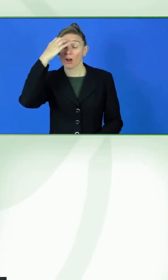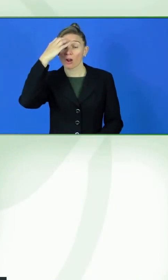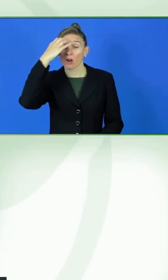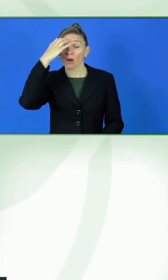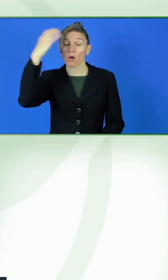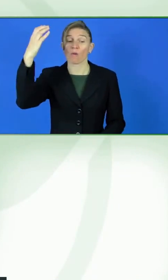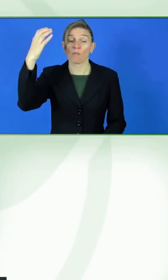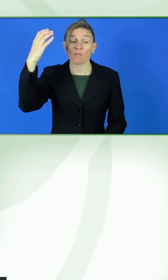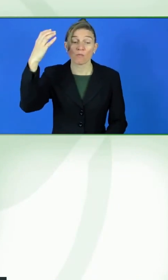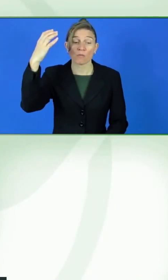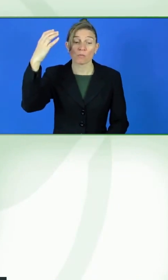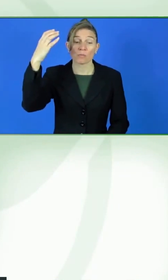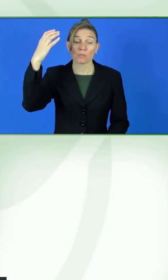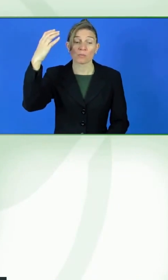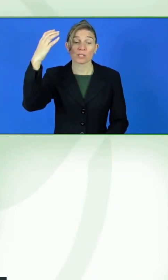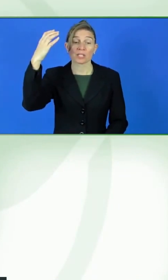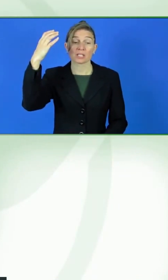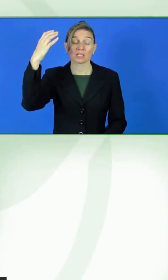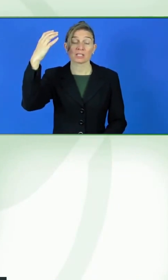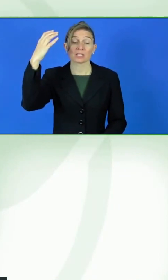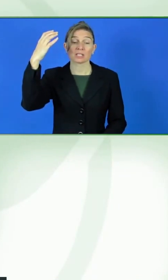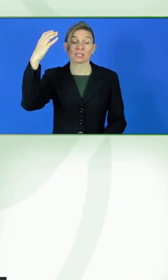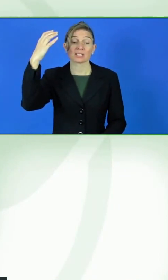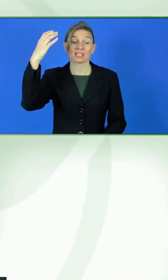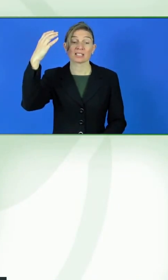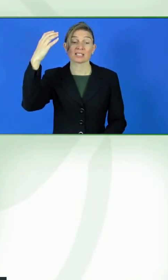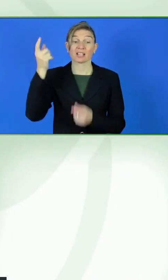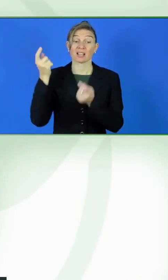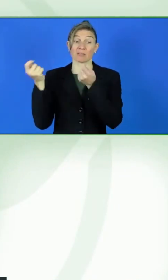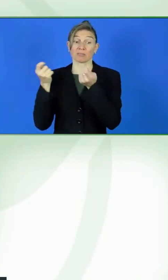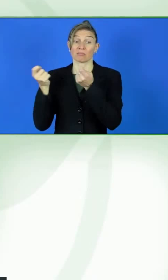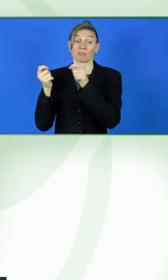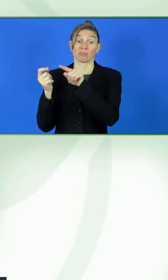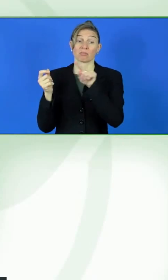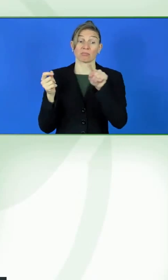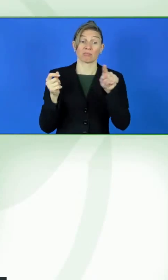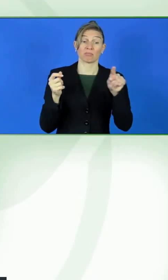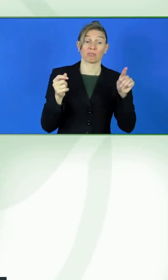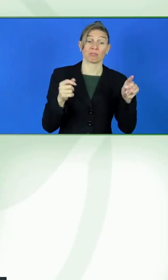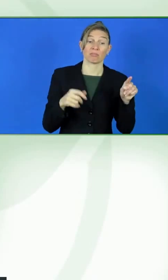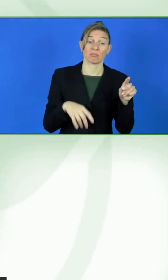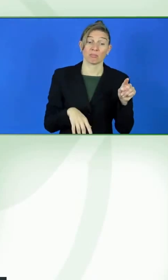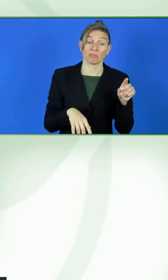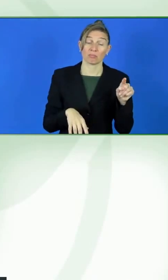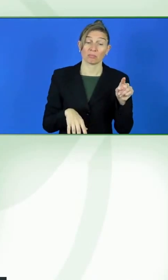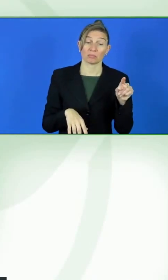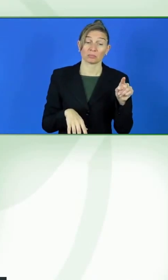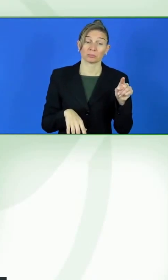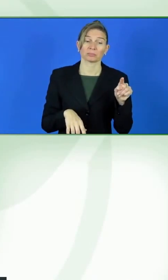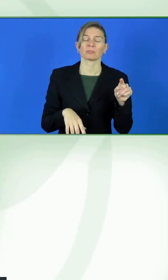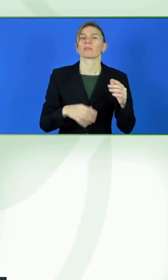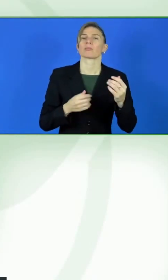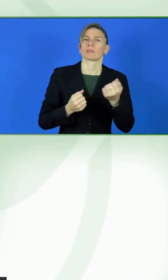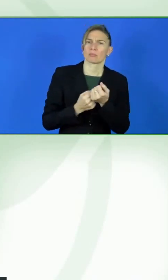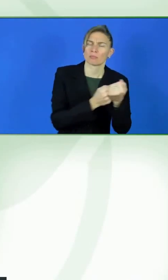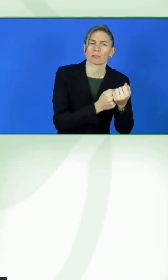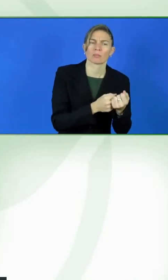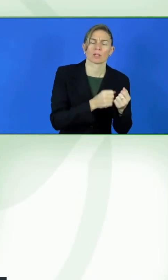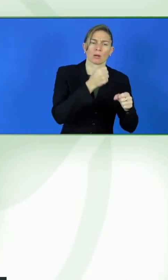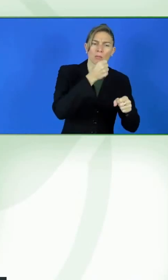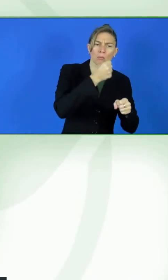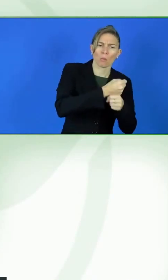public administration are competent in every field, employment, education, everything.